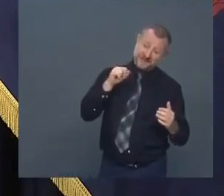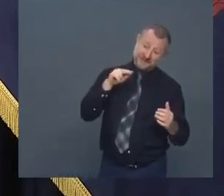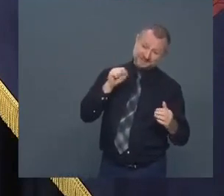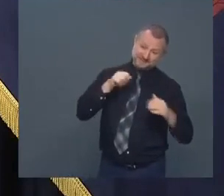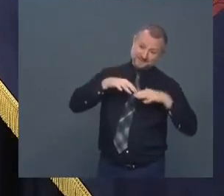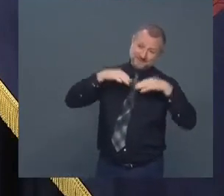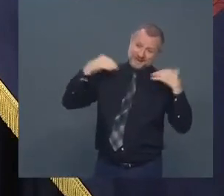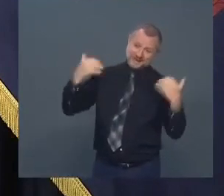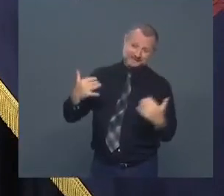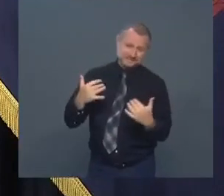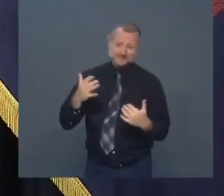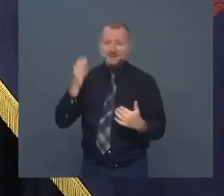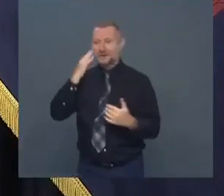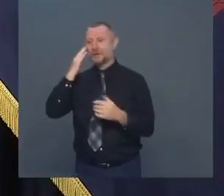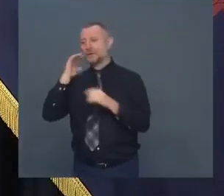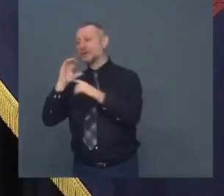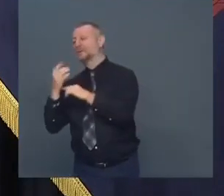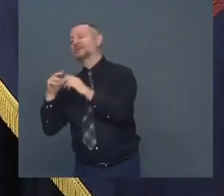institutions.